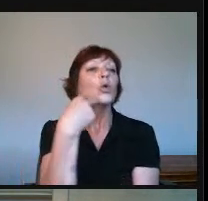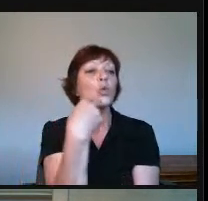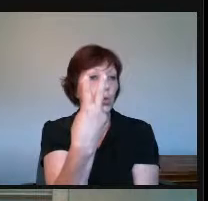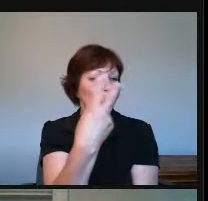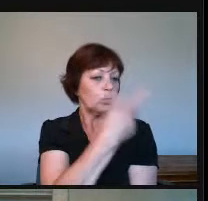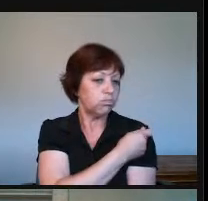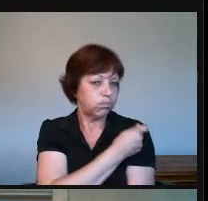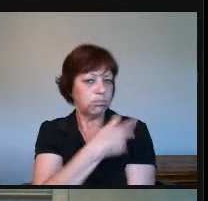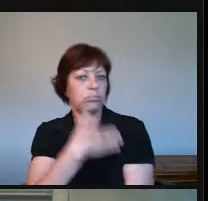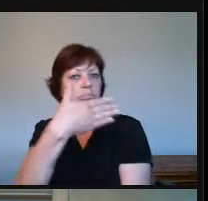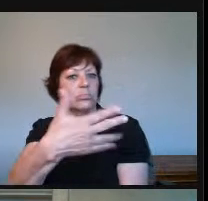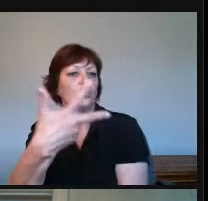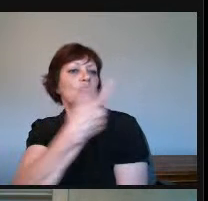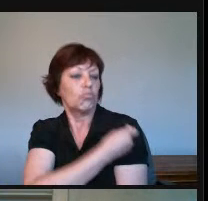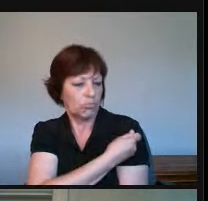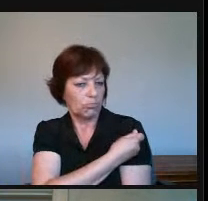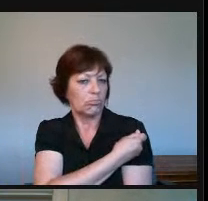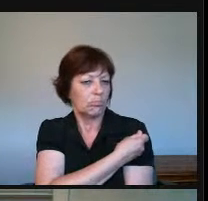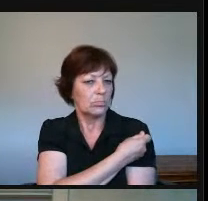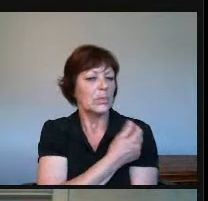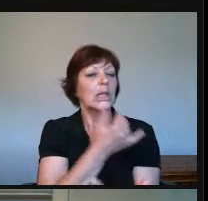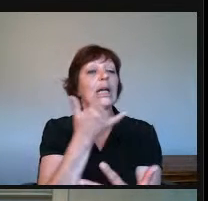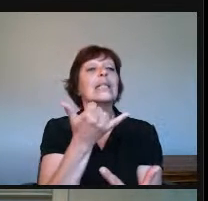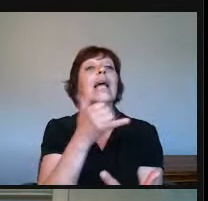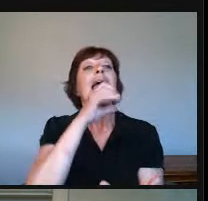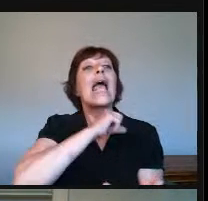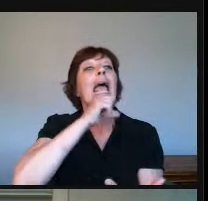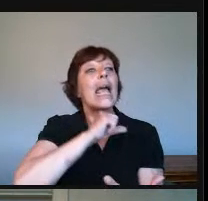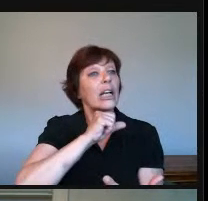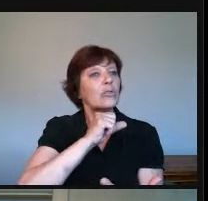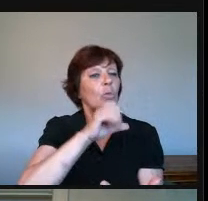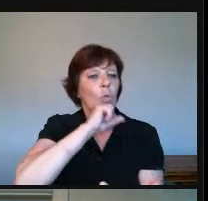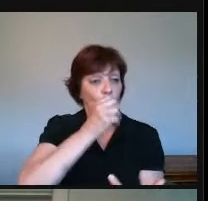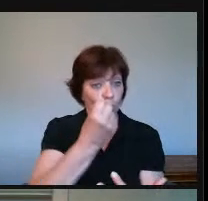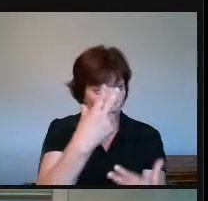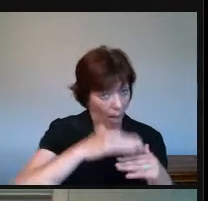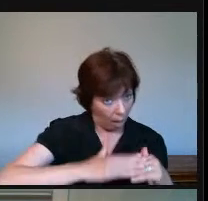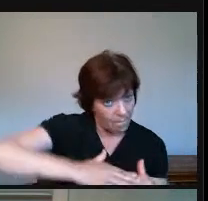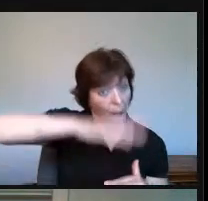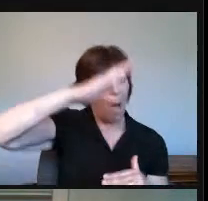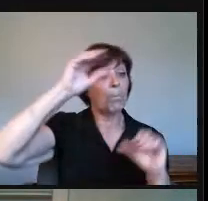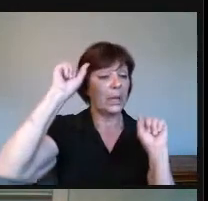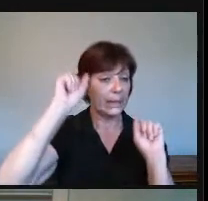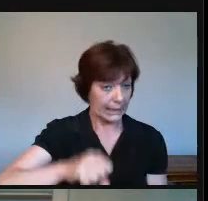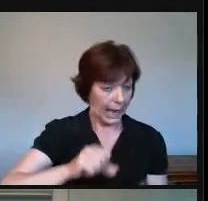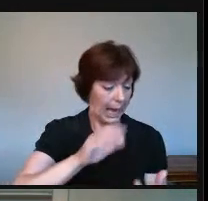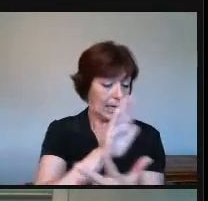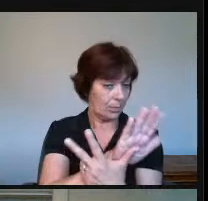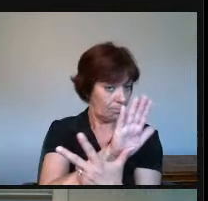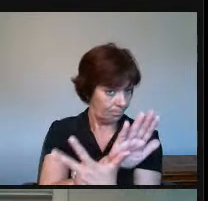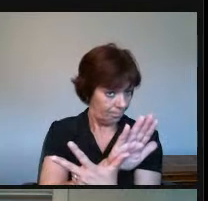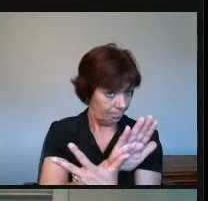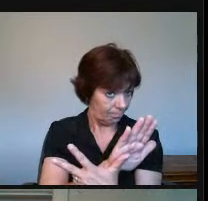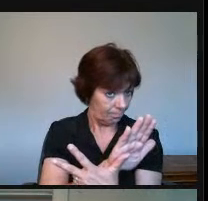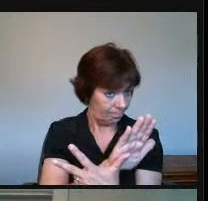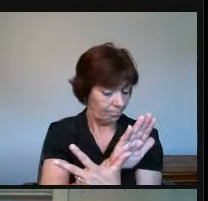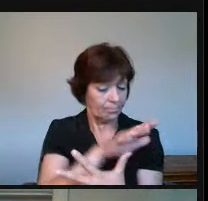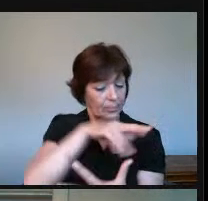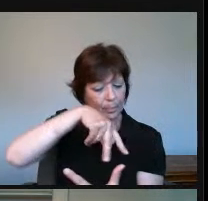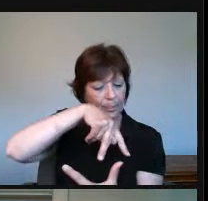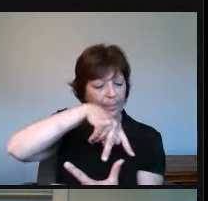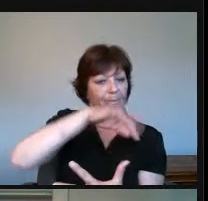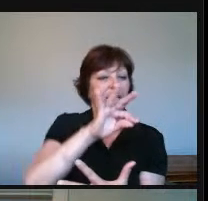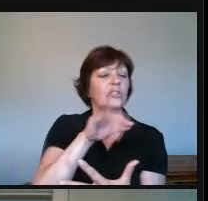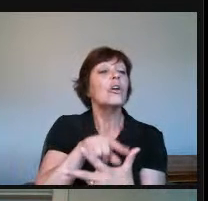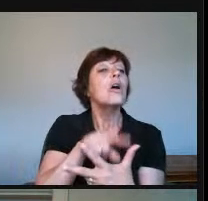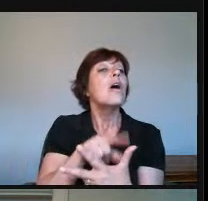series. They've now lowered the age down to 12 for the Pfizer. The drawback